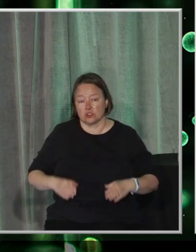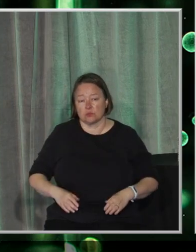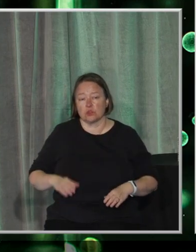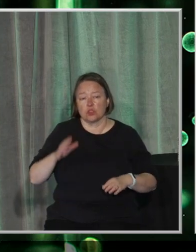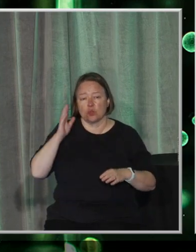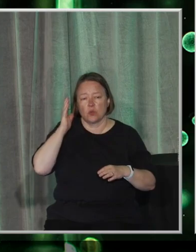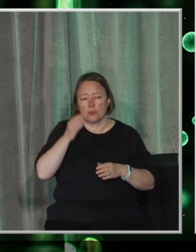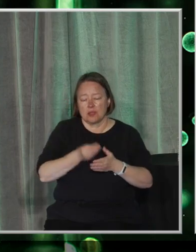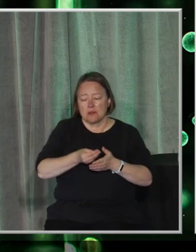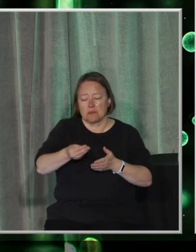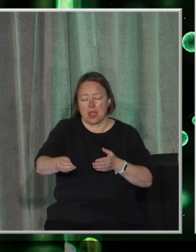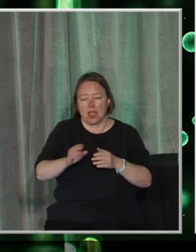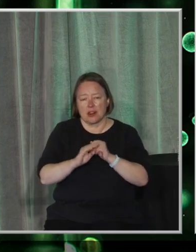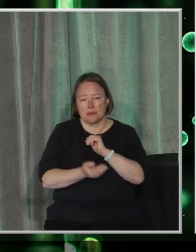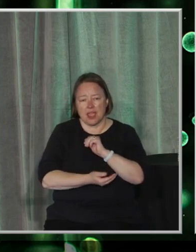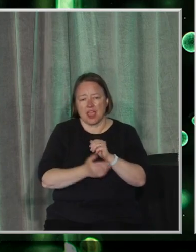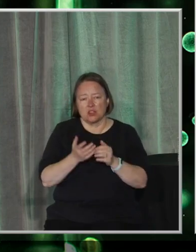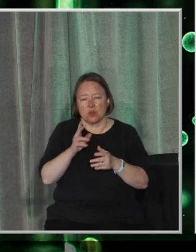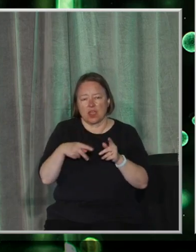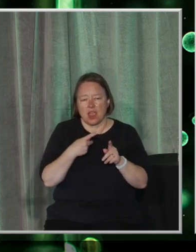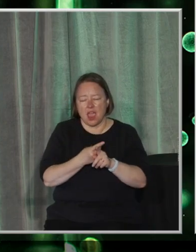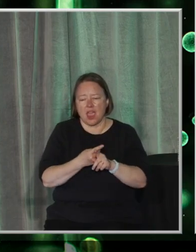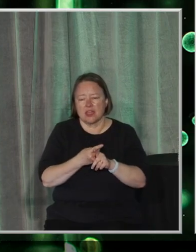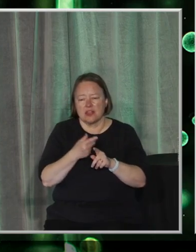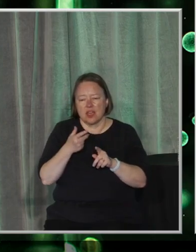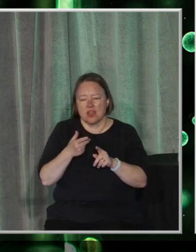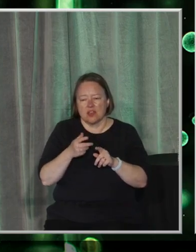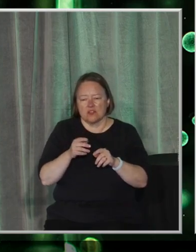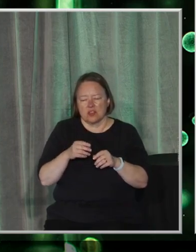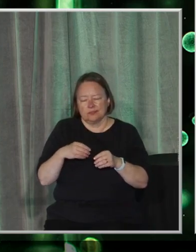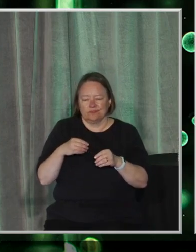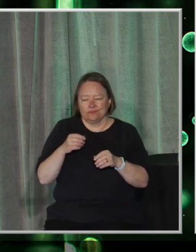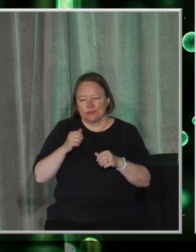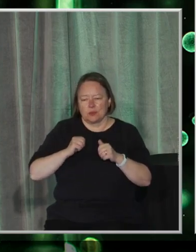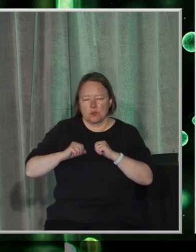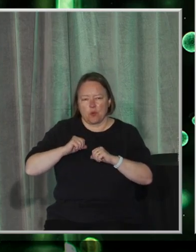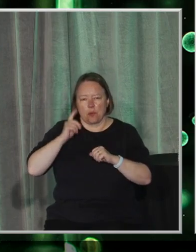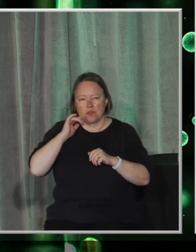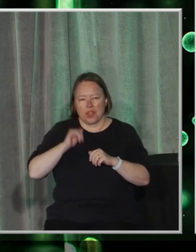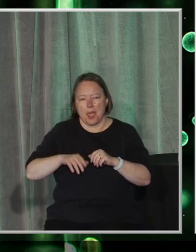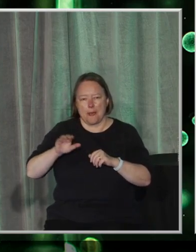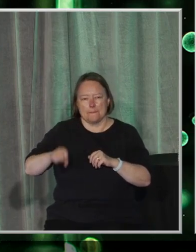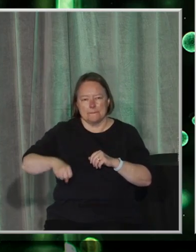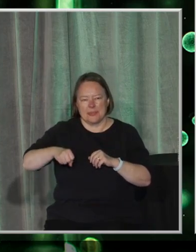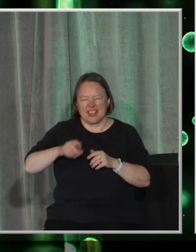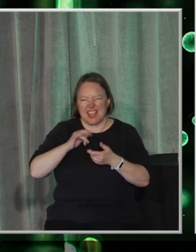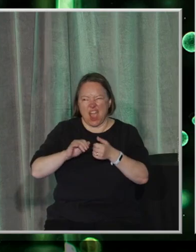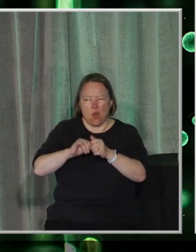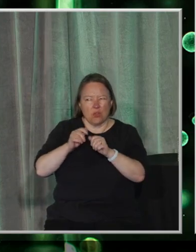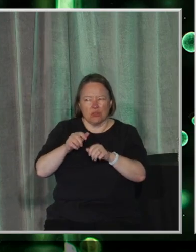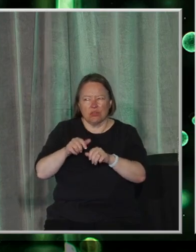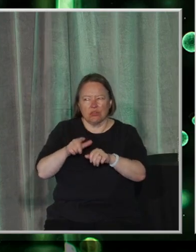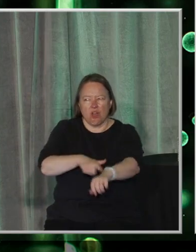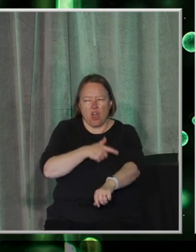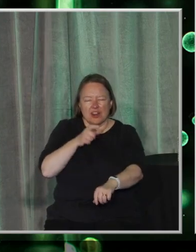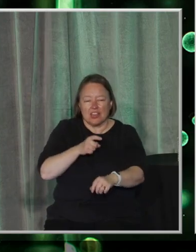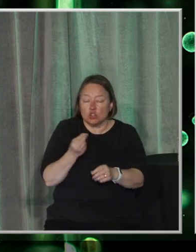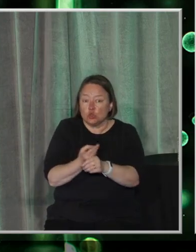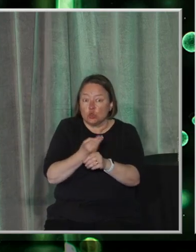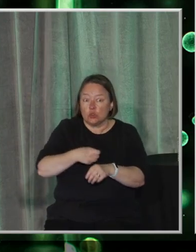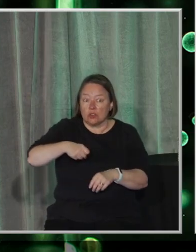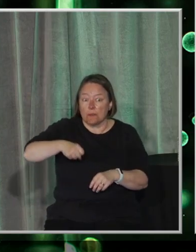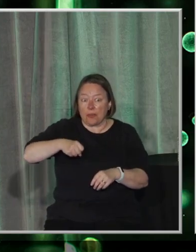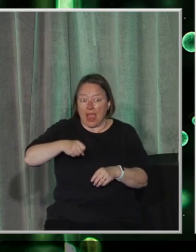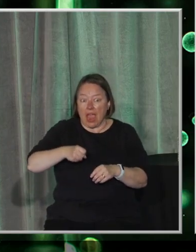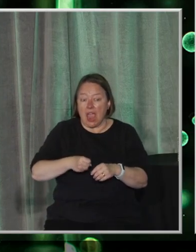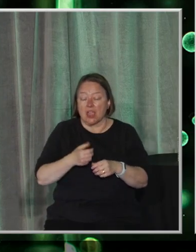be purchasing your bags and what kind of performance needs that they have in terms of, you know, how long do they need to use your bags from